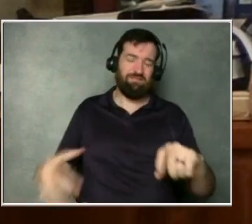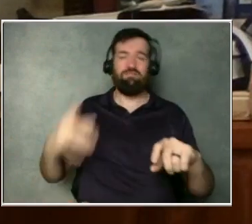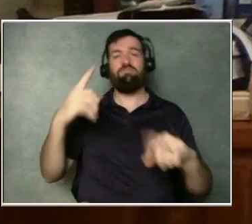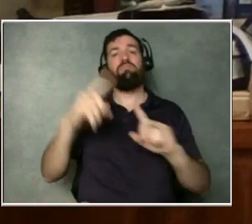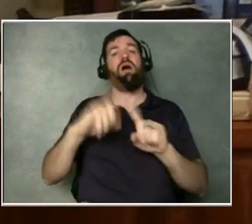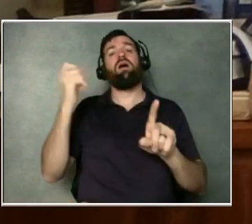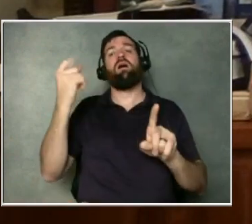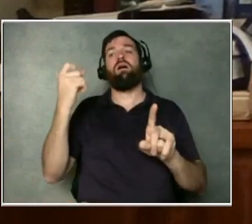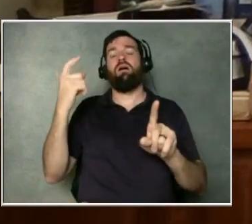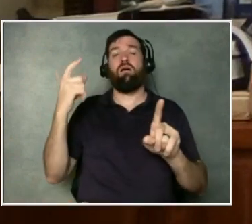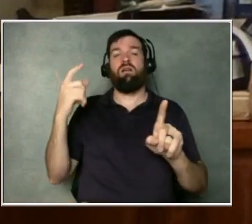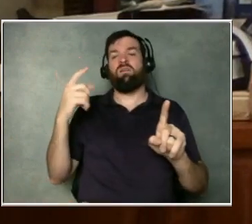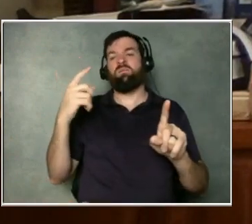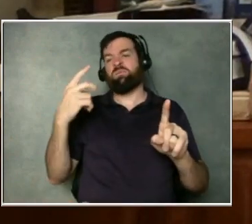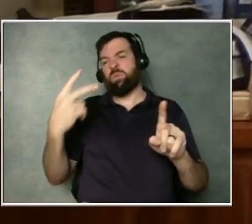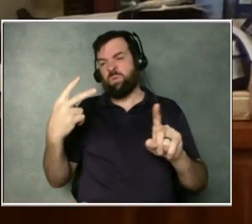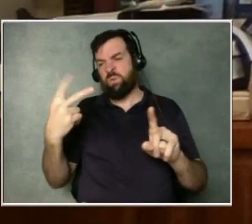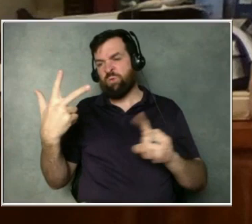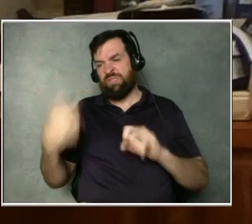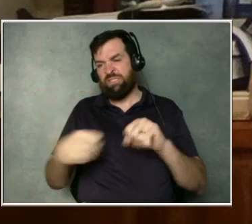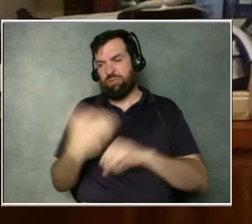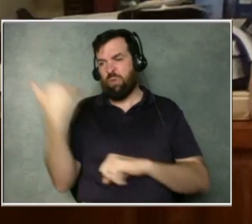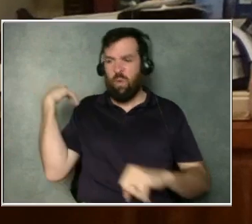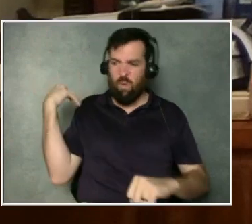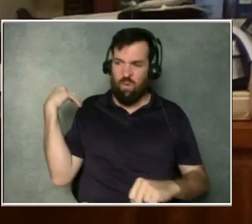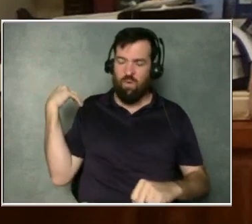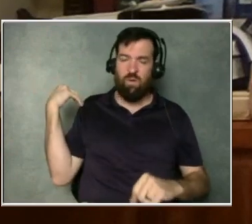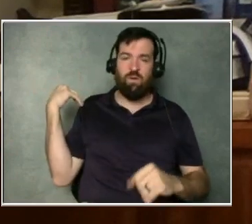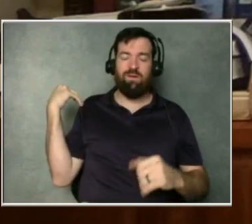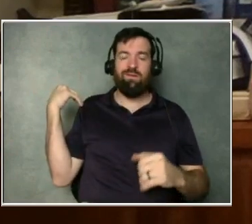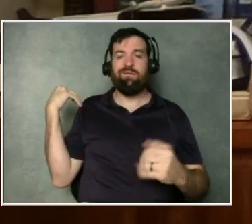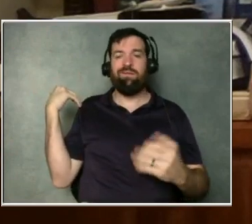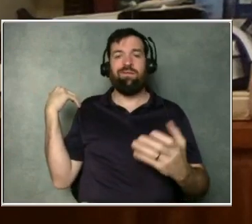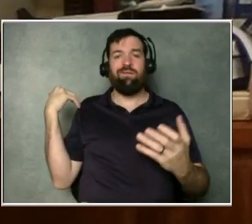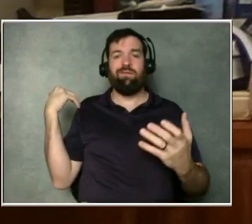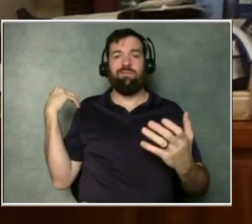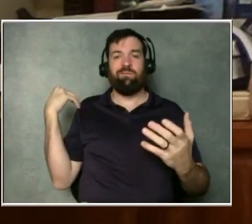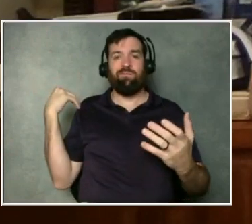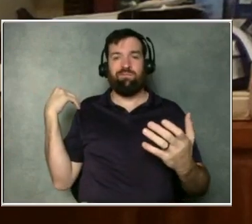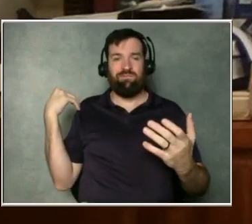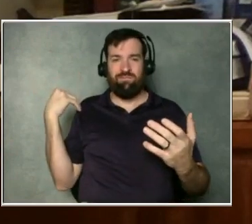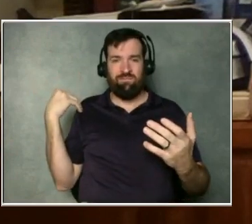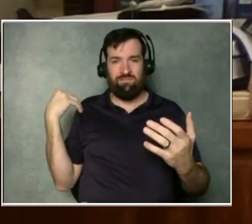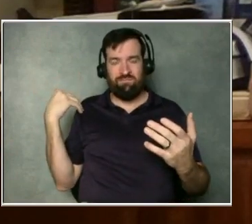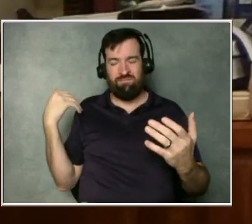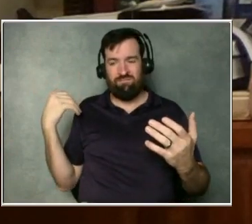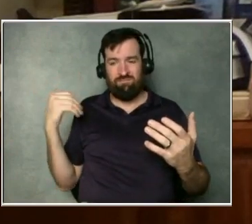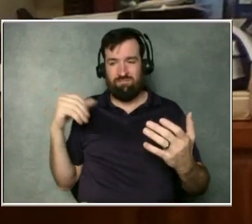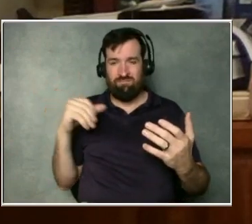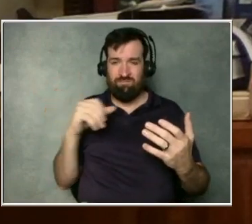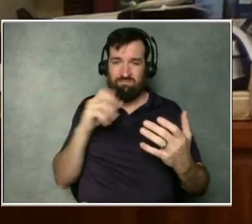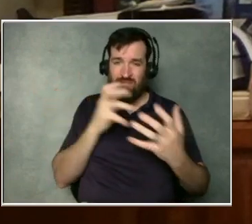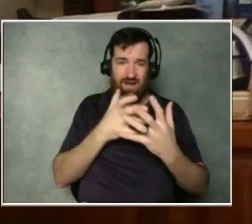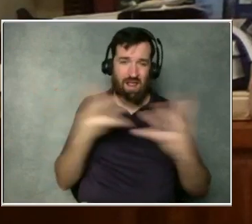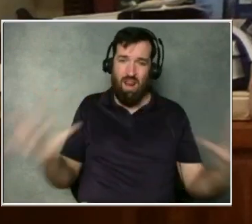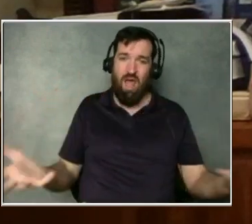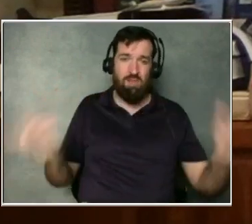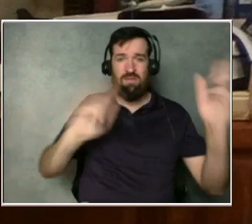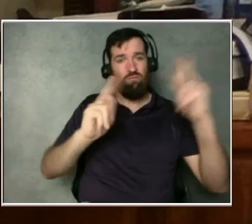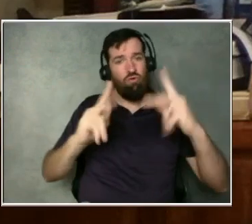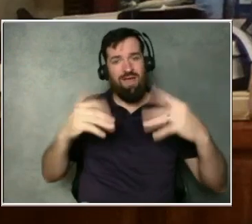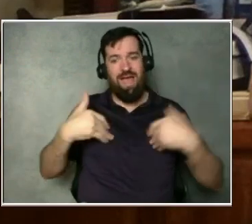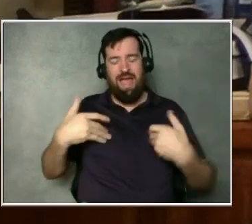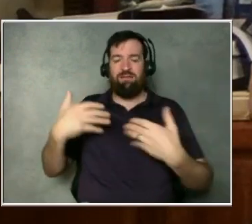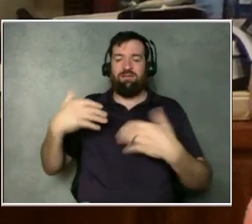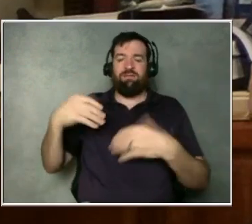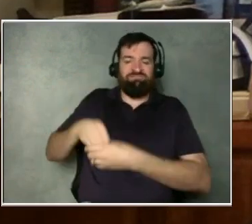unlike 2 or 3 years ago, where there was not a high level of population immunity, now we